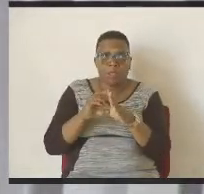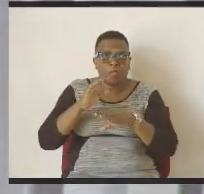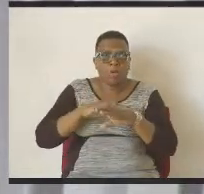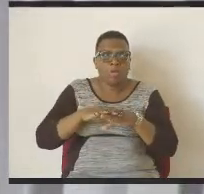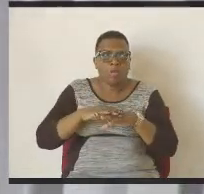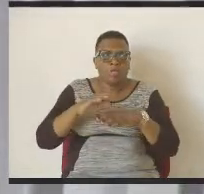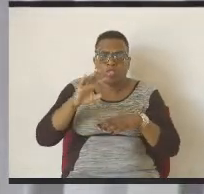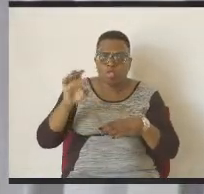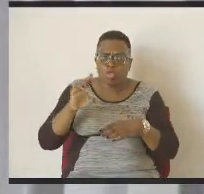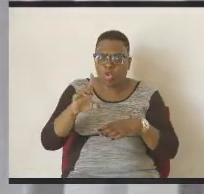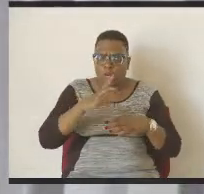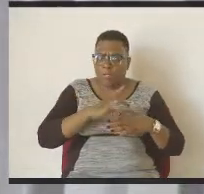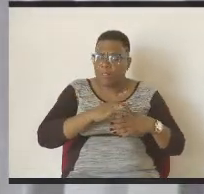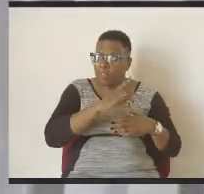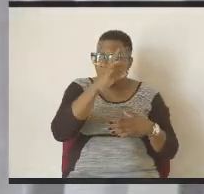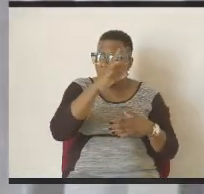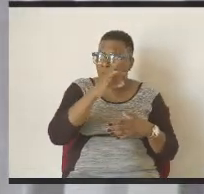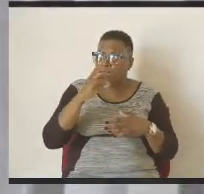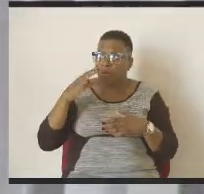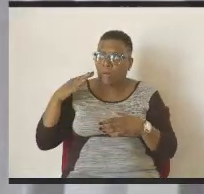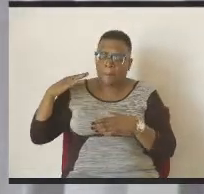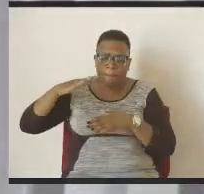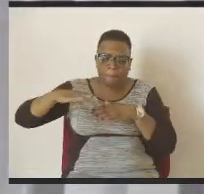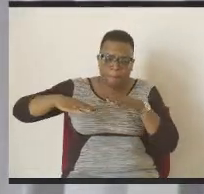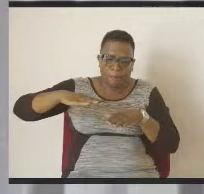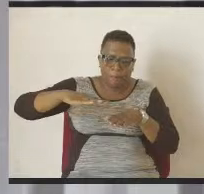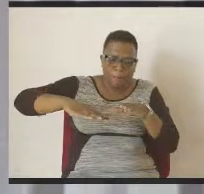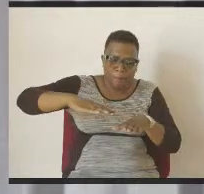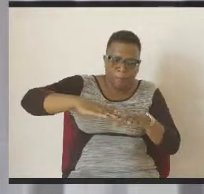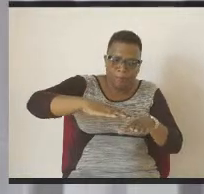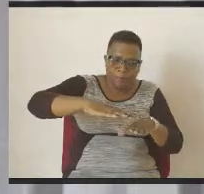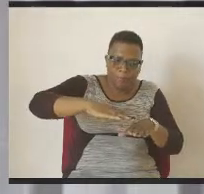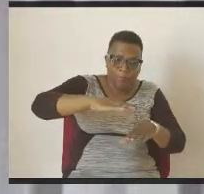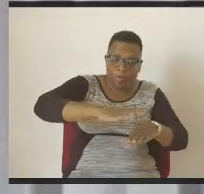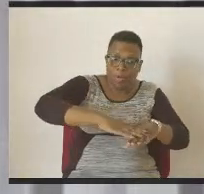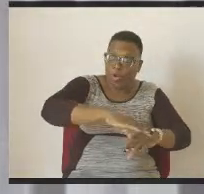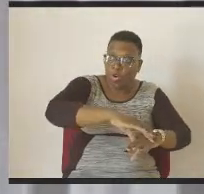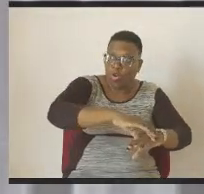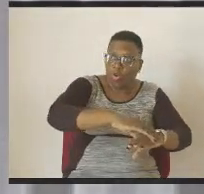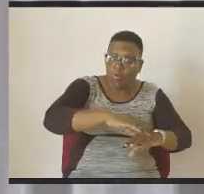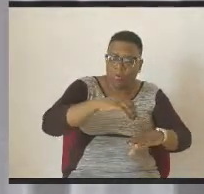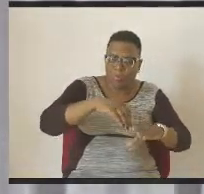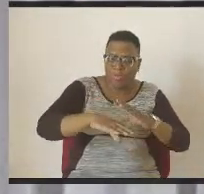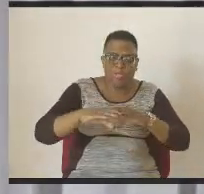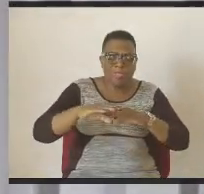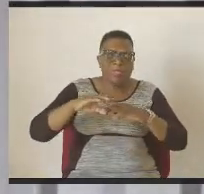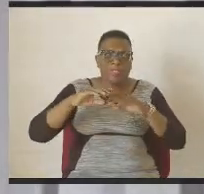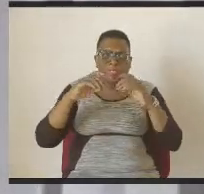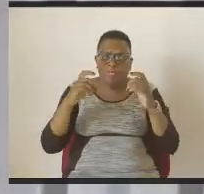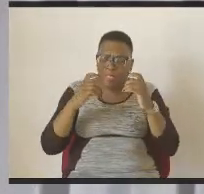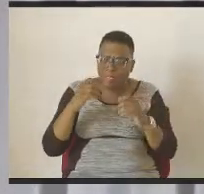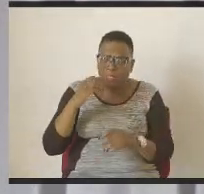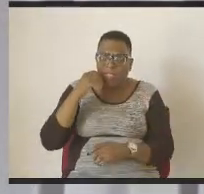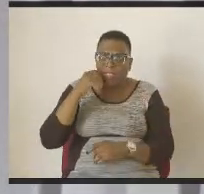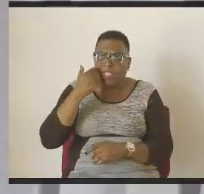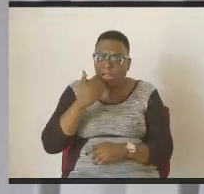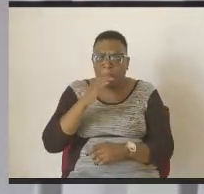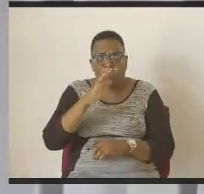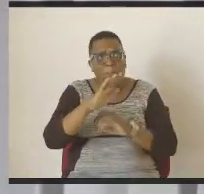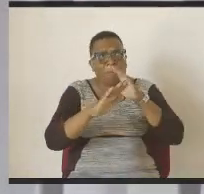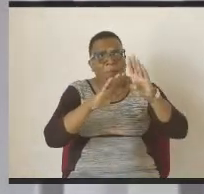spirit, climbed down the stairway of heaven into our world of sin and shame, climbed up Golgotha's cruel